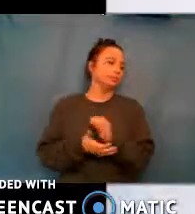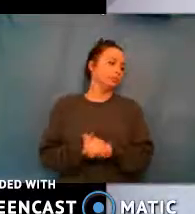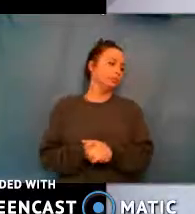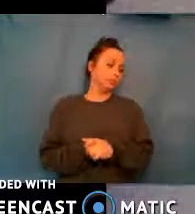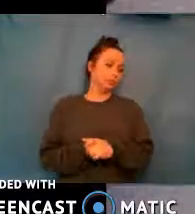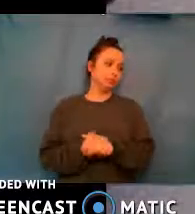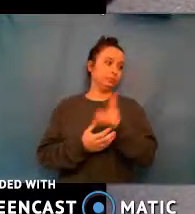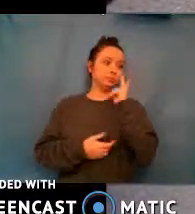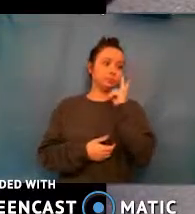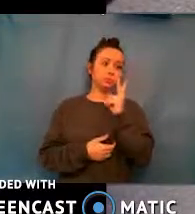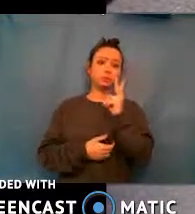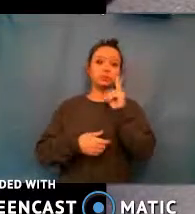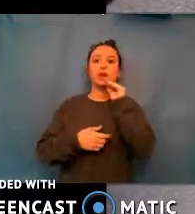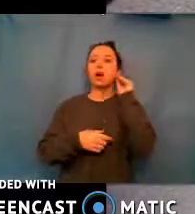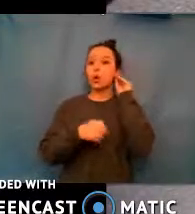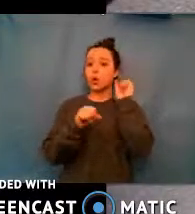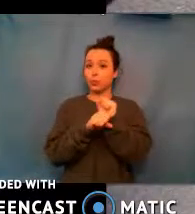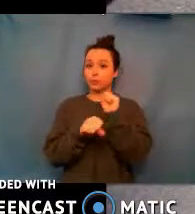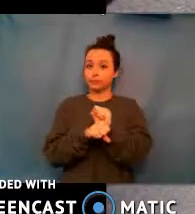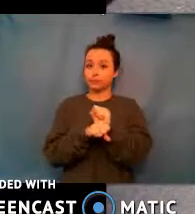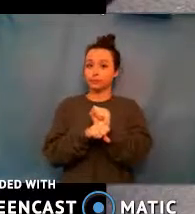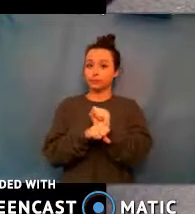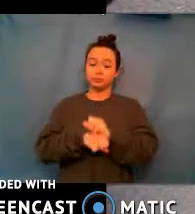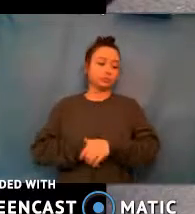Then let's look at our homework.